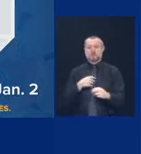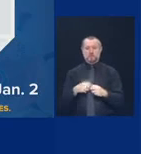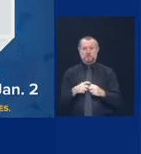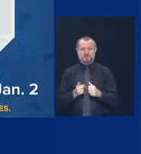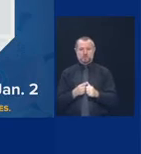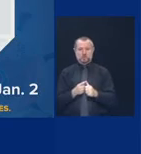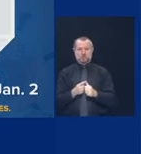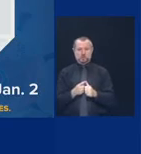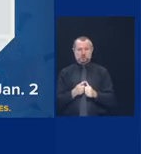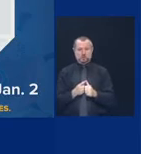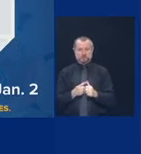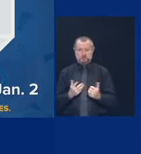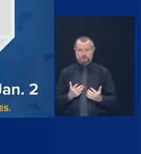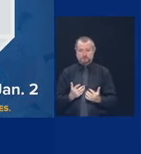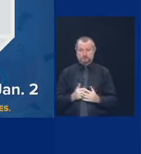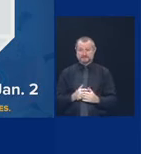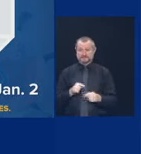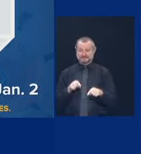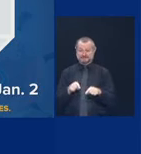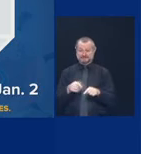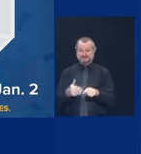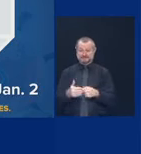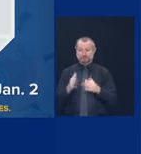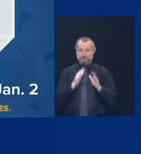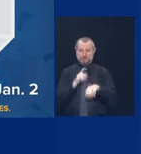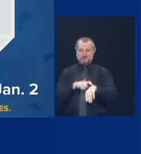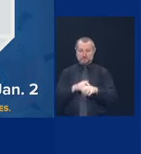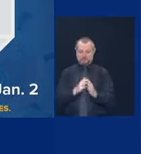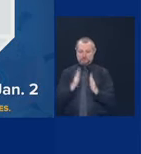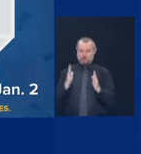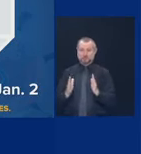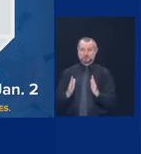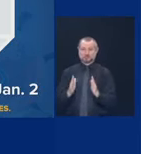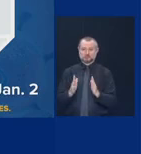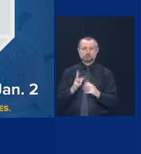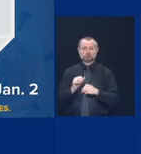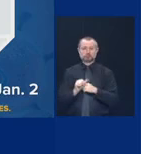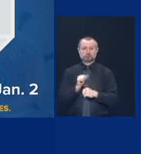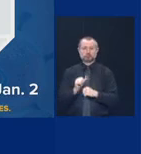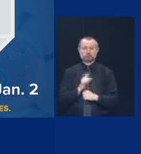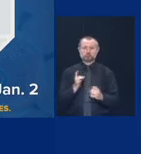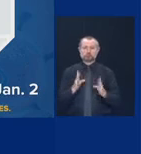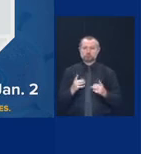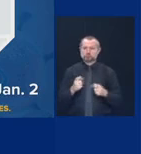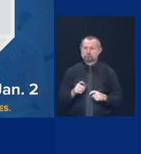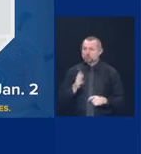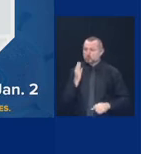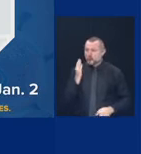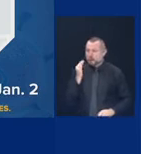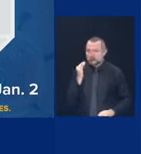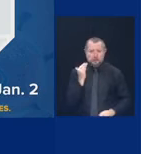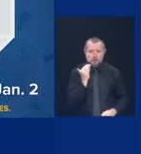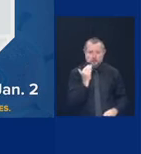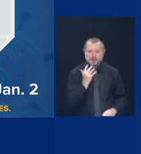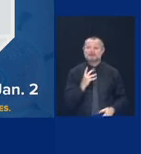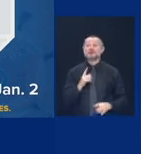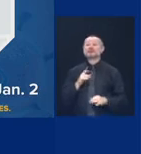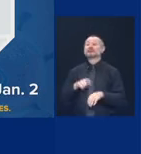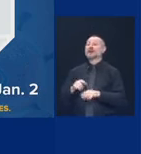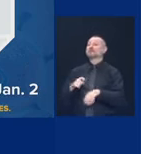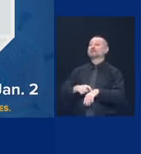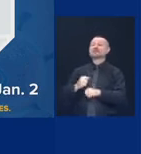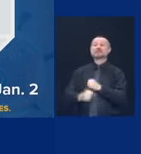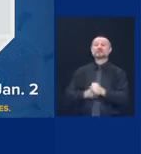this is a dangerous period because you have increased social activity by